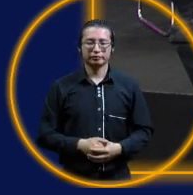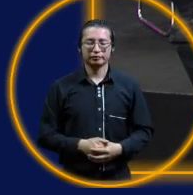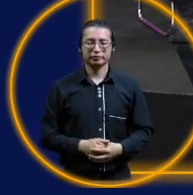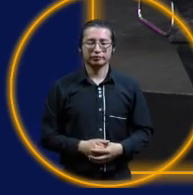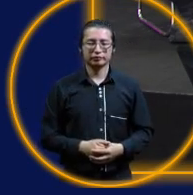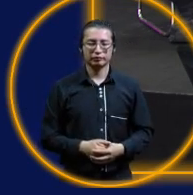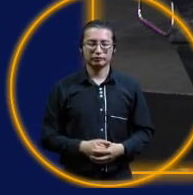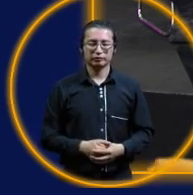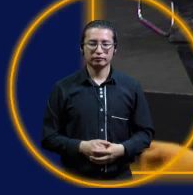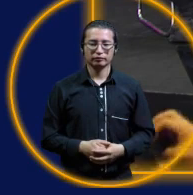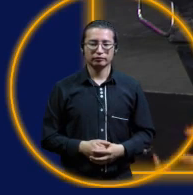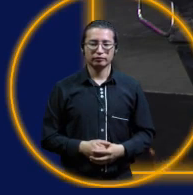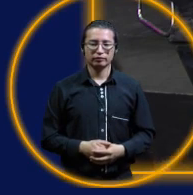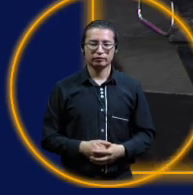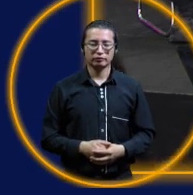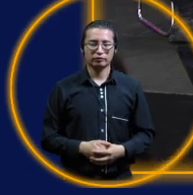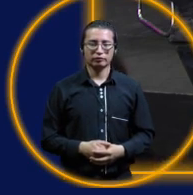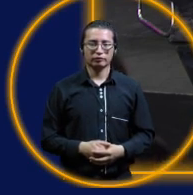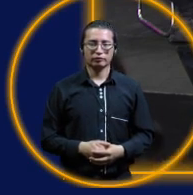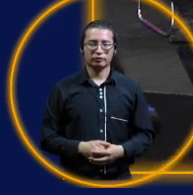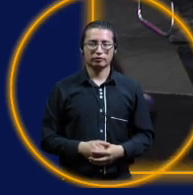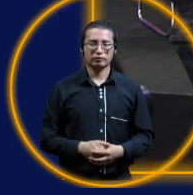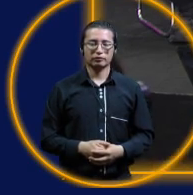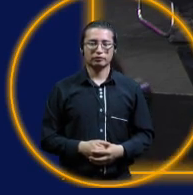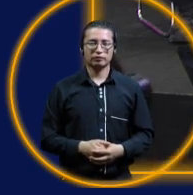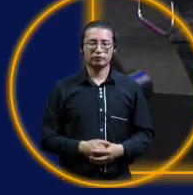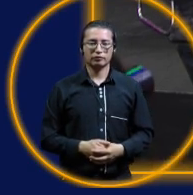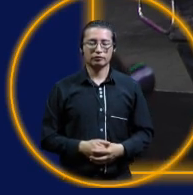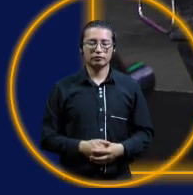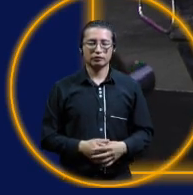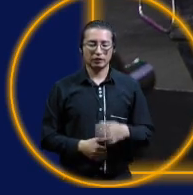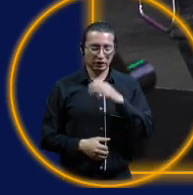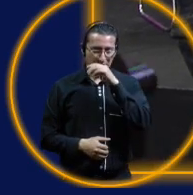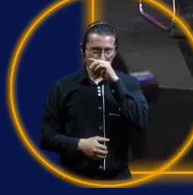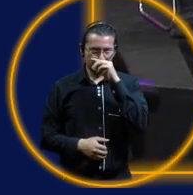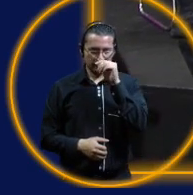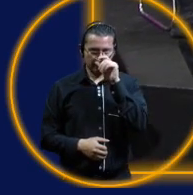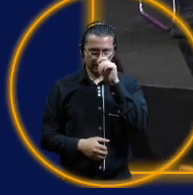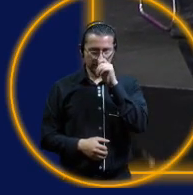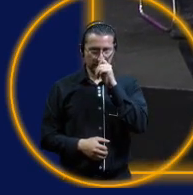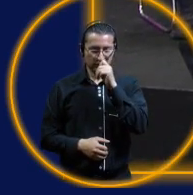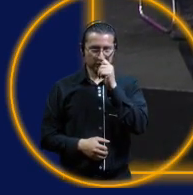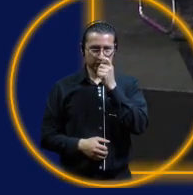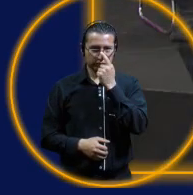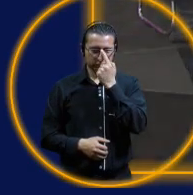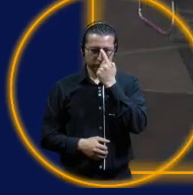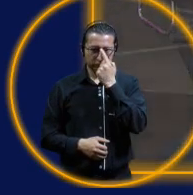¿Tenemos otra pregunta? Yep. So I'm a graphic designer, and